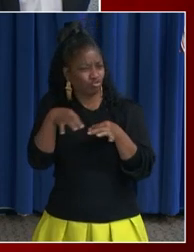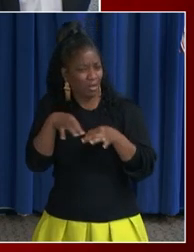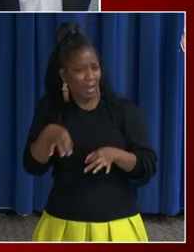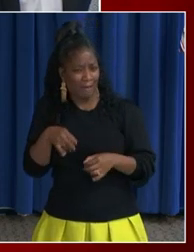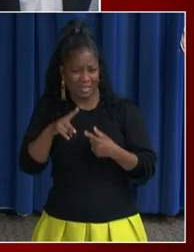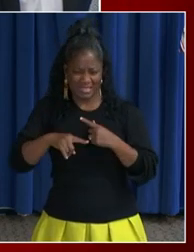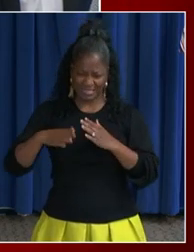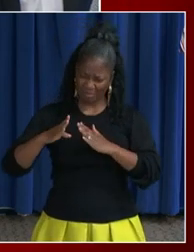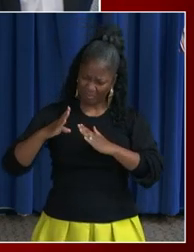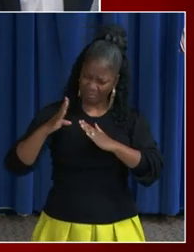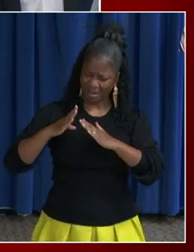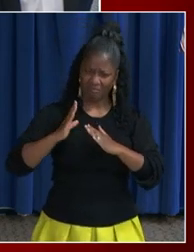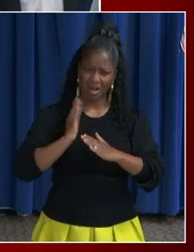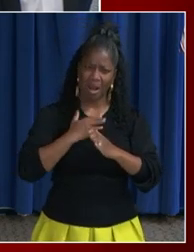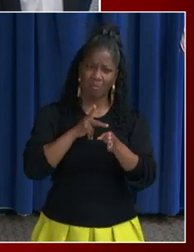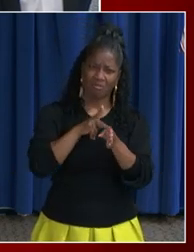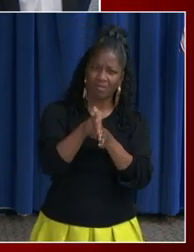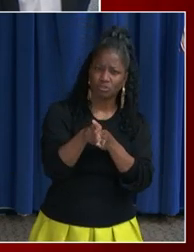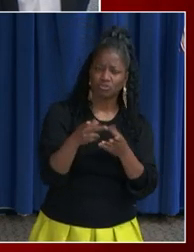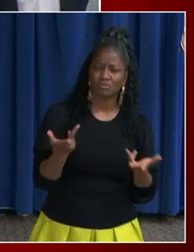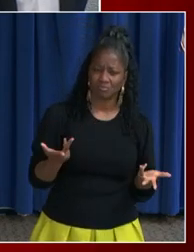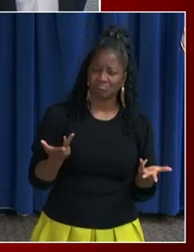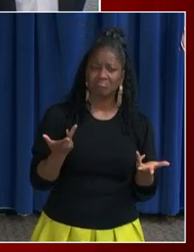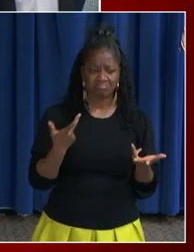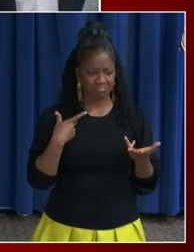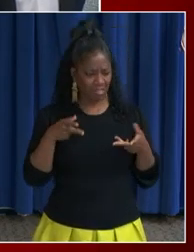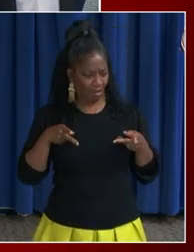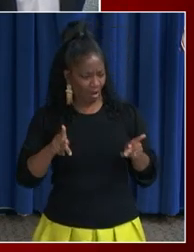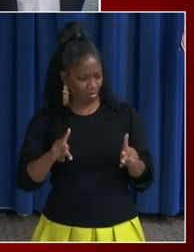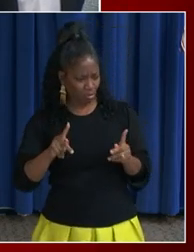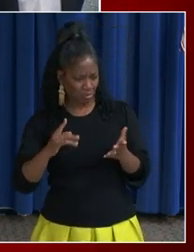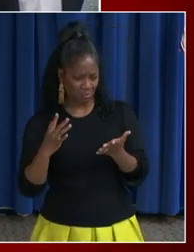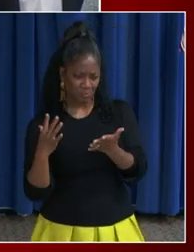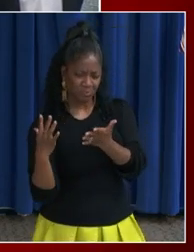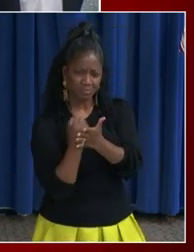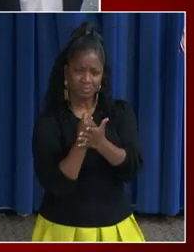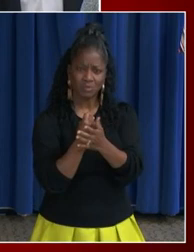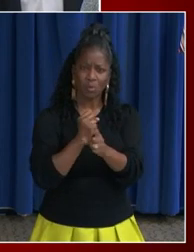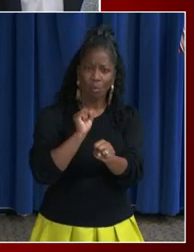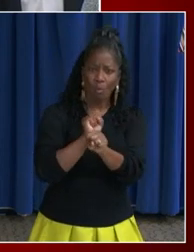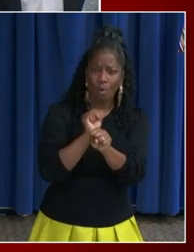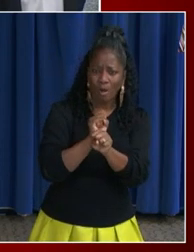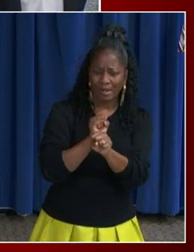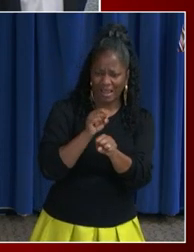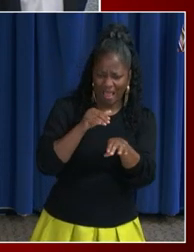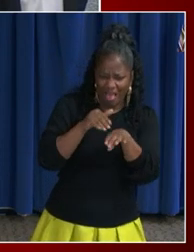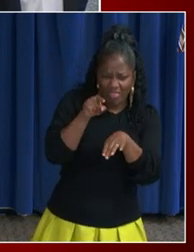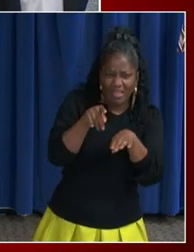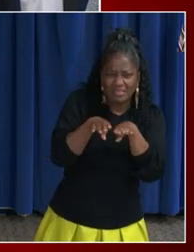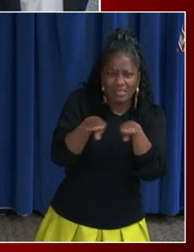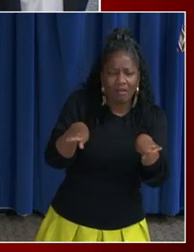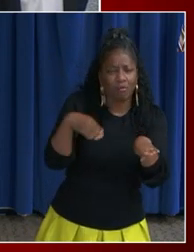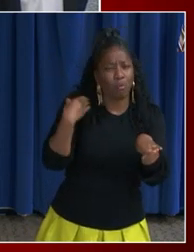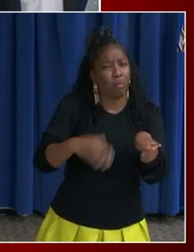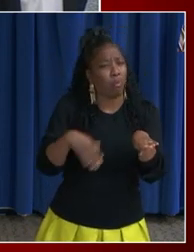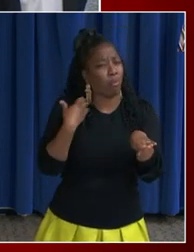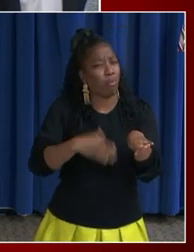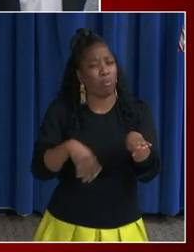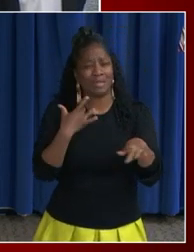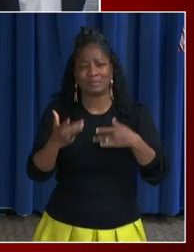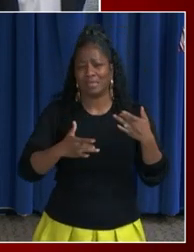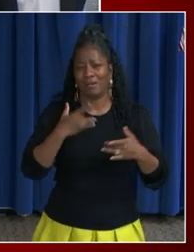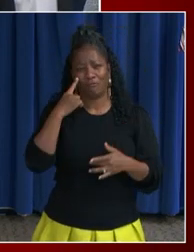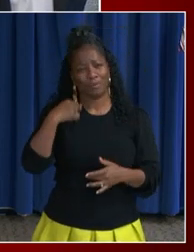pinnacle of our profession, and the opportunity to work at this level is just incredibly